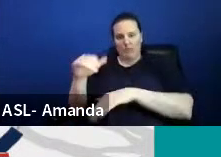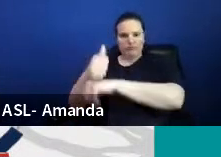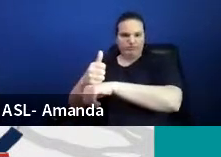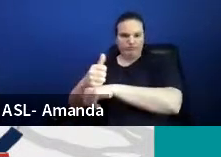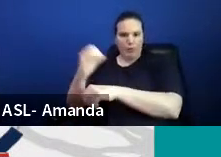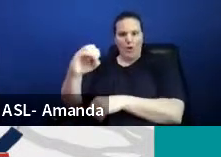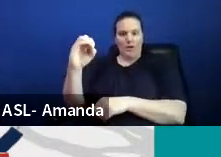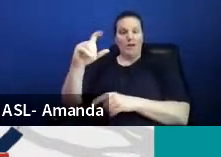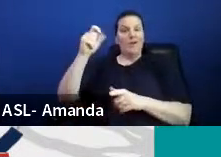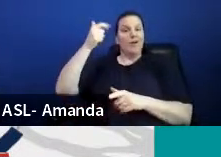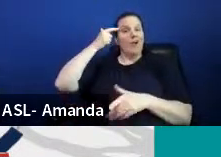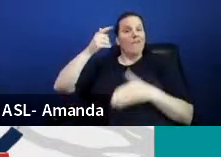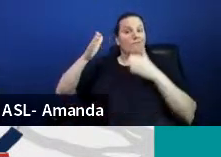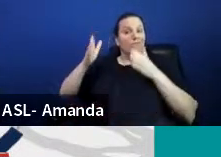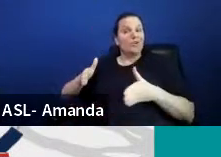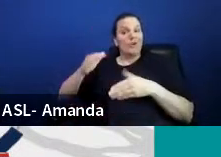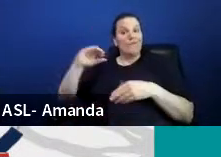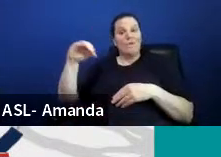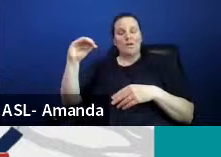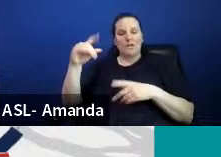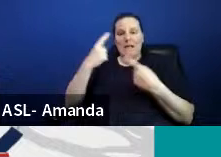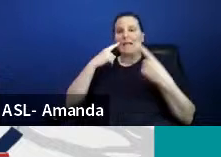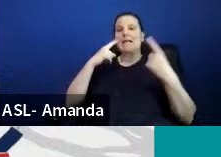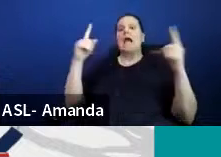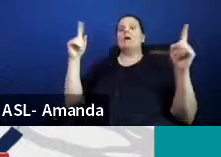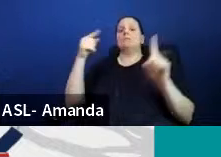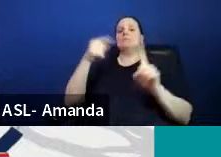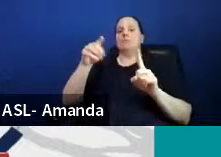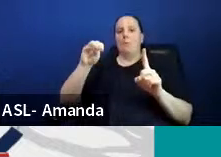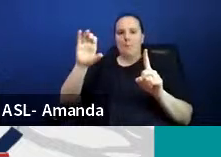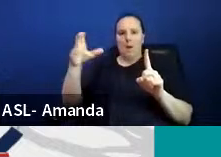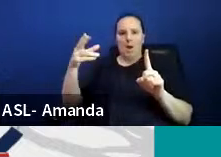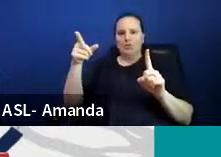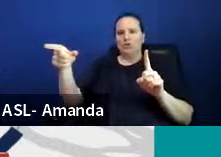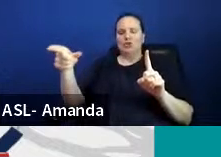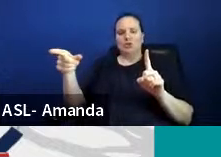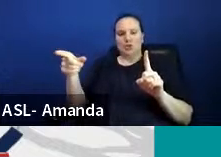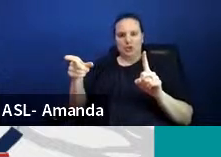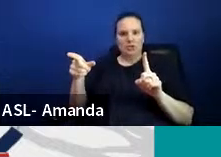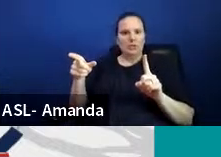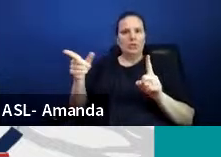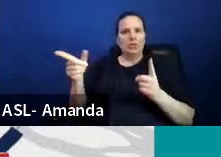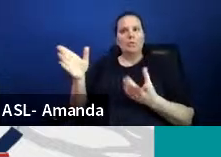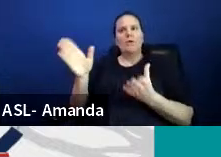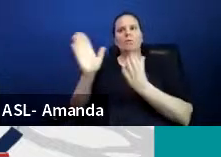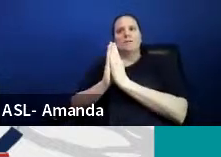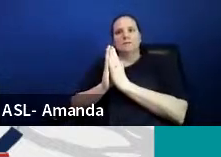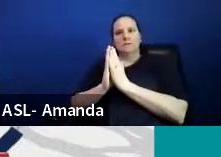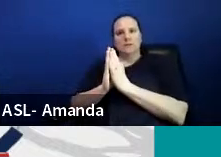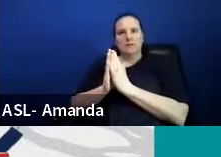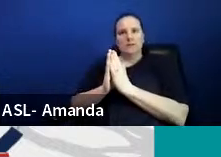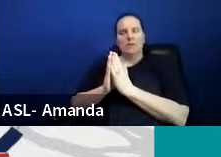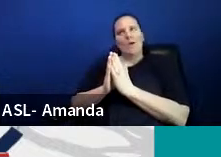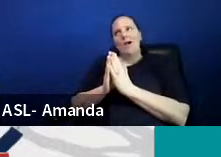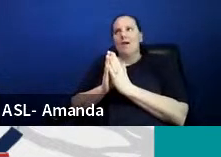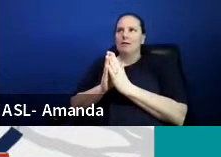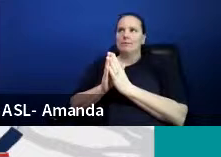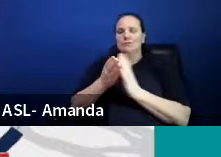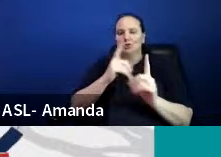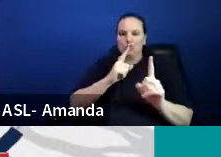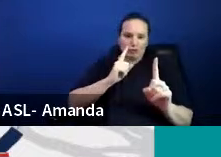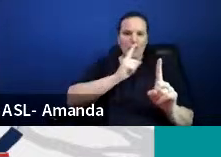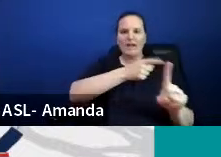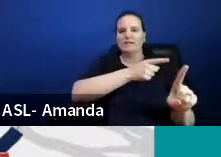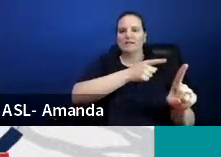the governor of Oregon announced in March that she was requesting that, or I guess directing